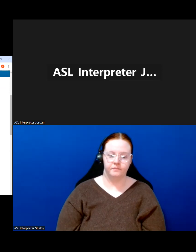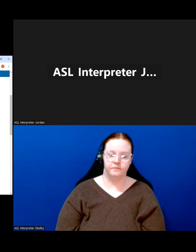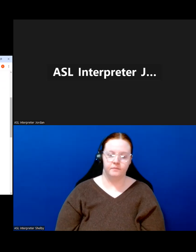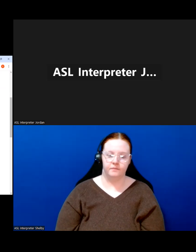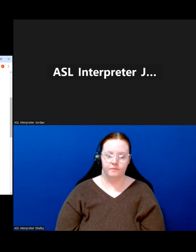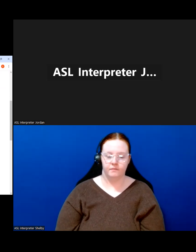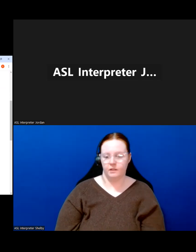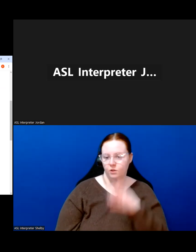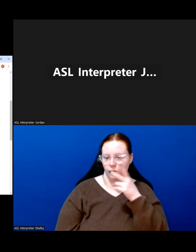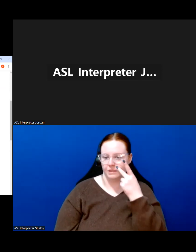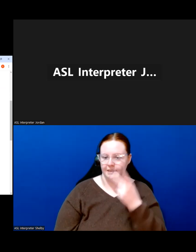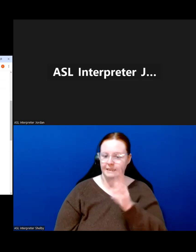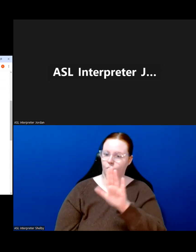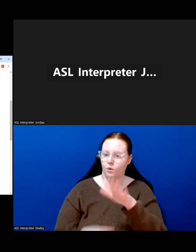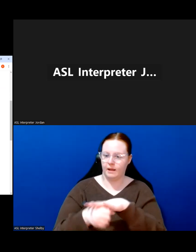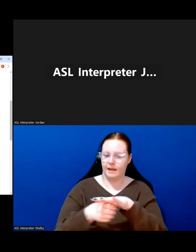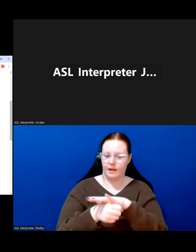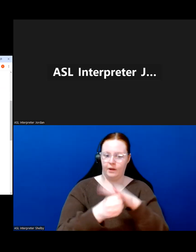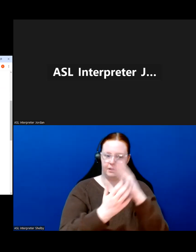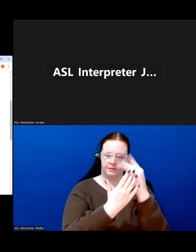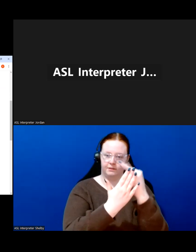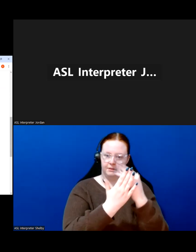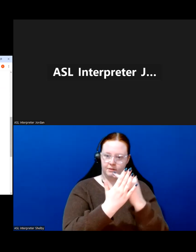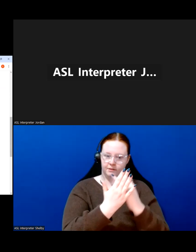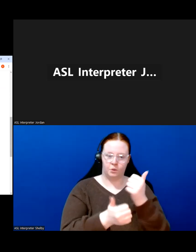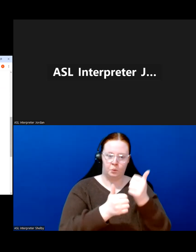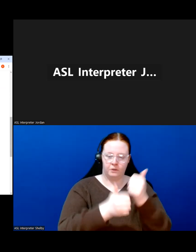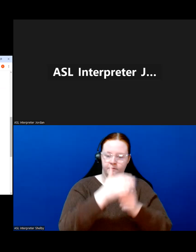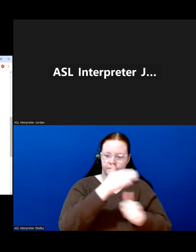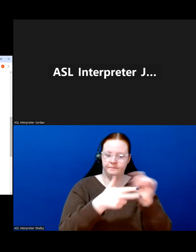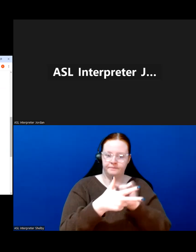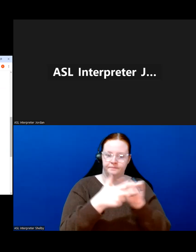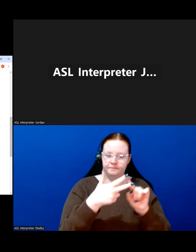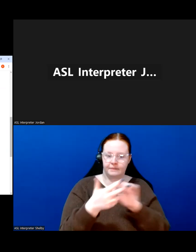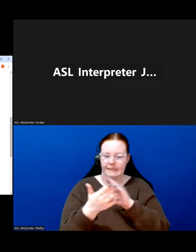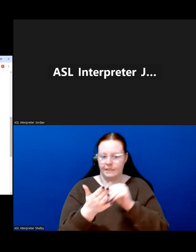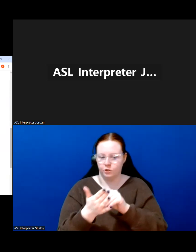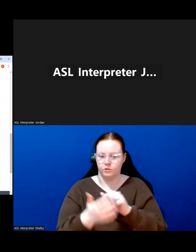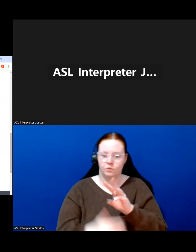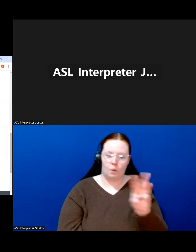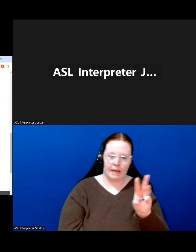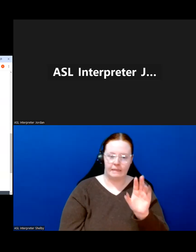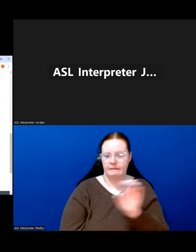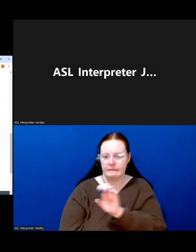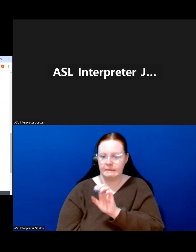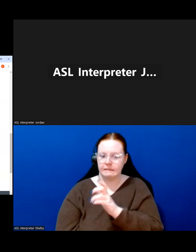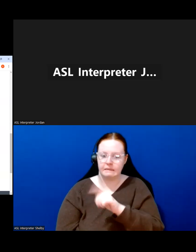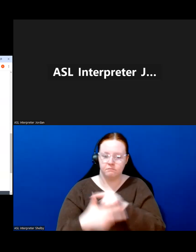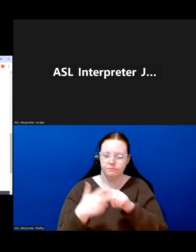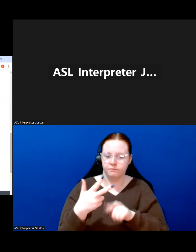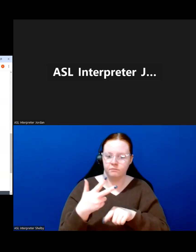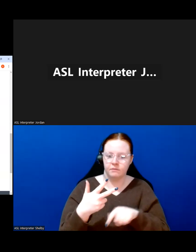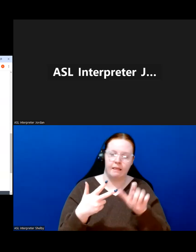community falls under with Eastern Newfoundland divisions, Central Newfoundland divisions, and Western and